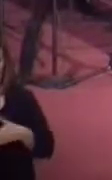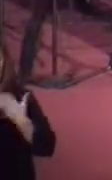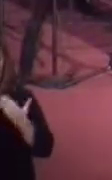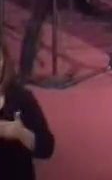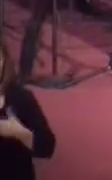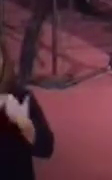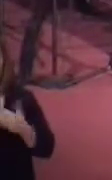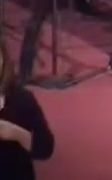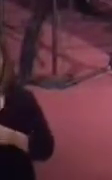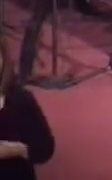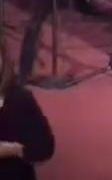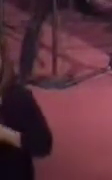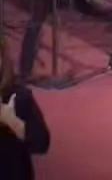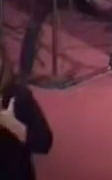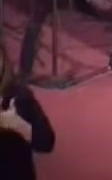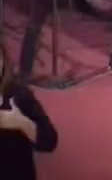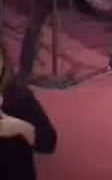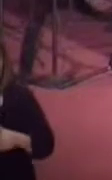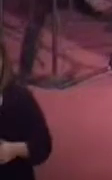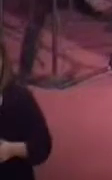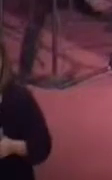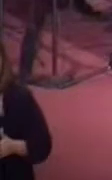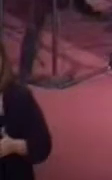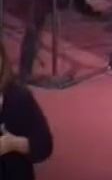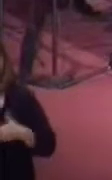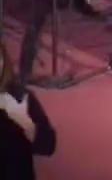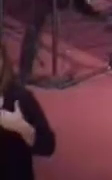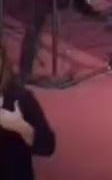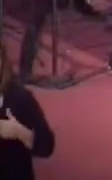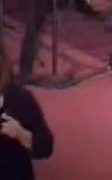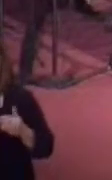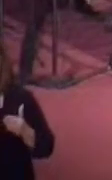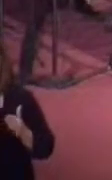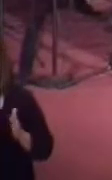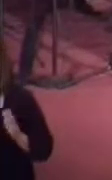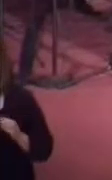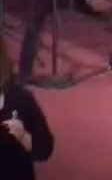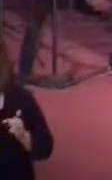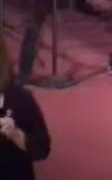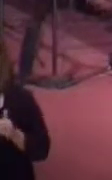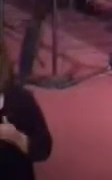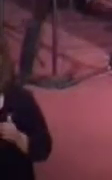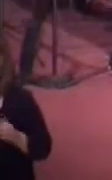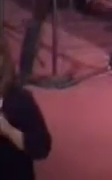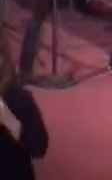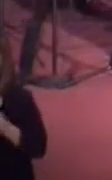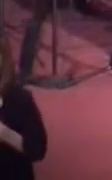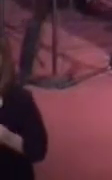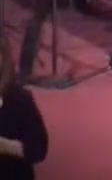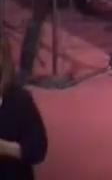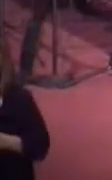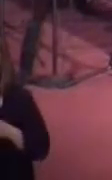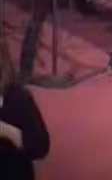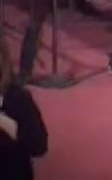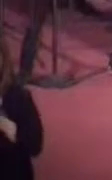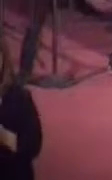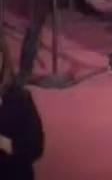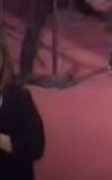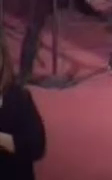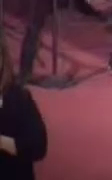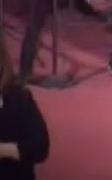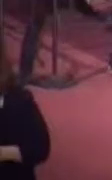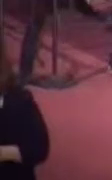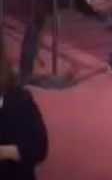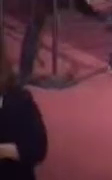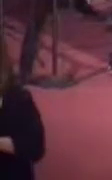expressing an attitude of joy is the antidote to persecution. Our joy comes from the hope in God's promises. And just